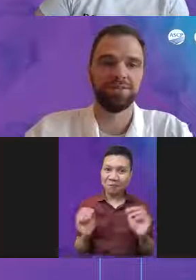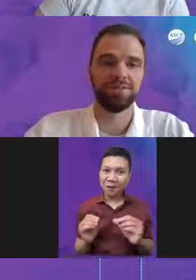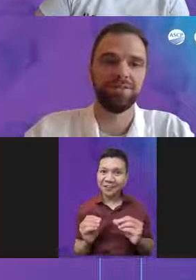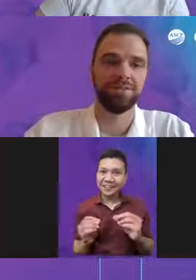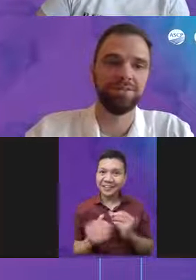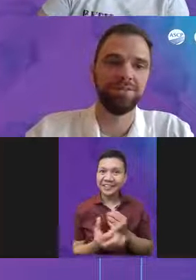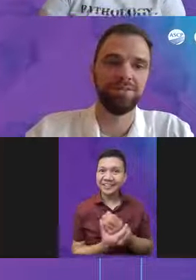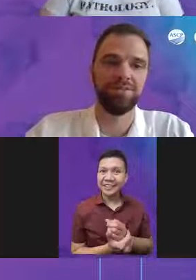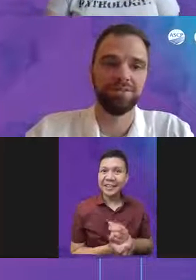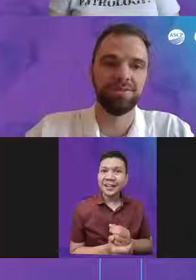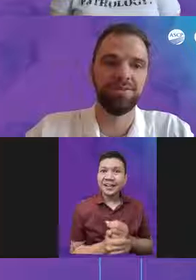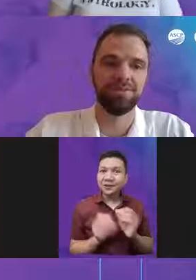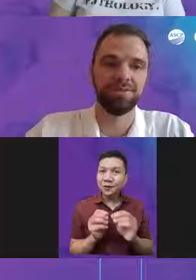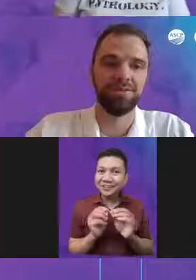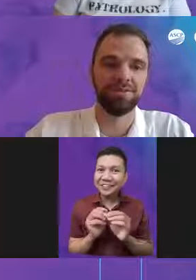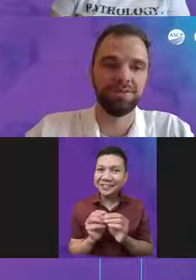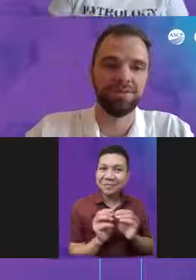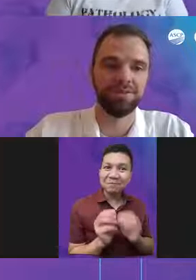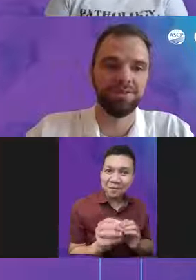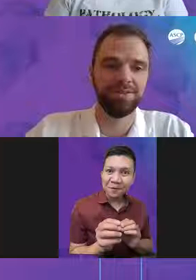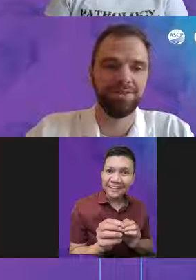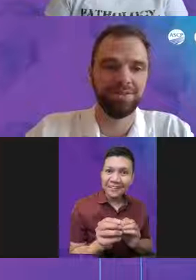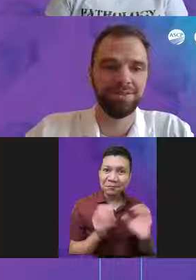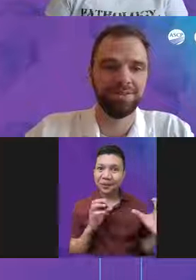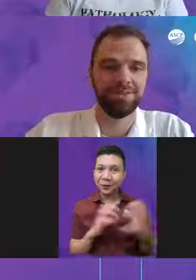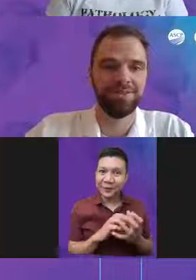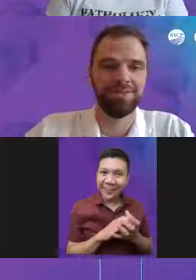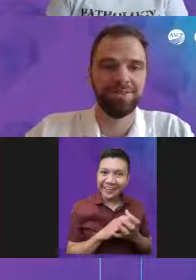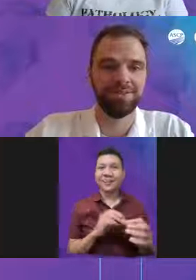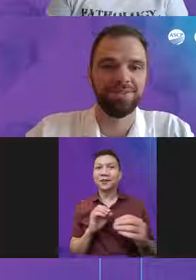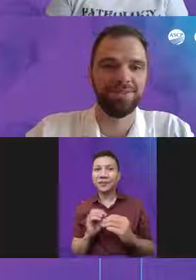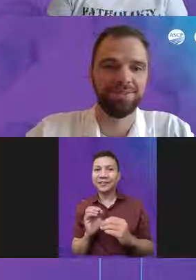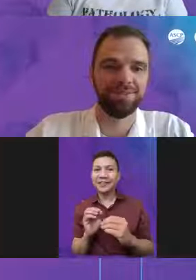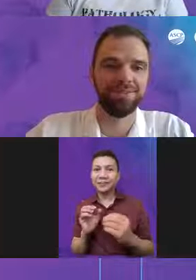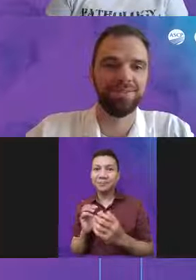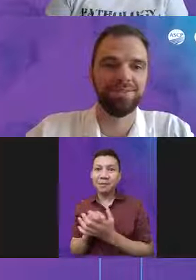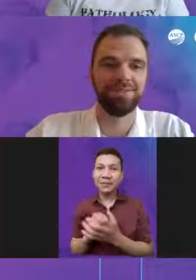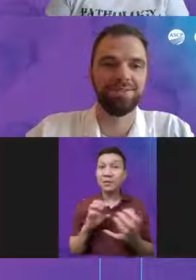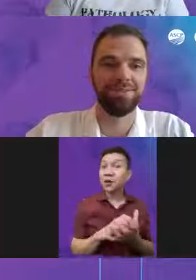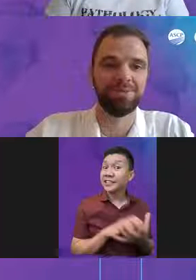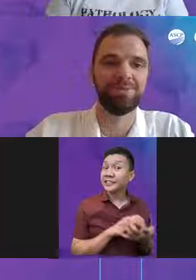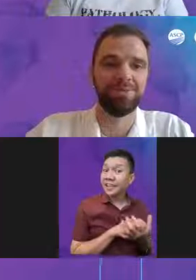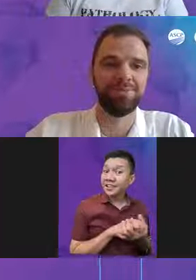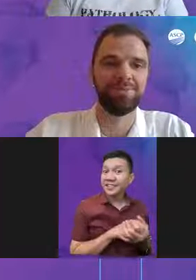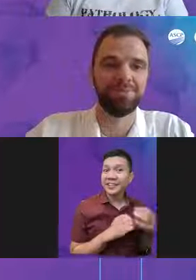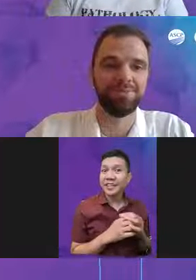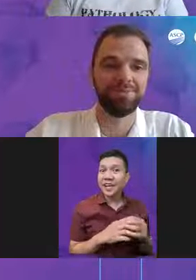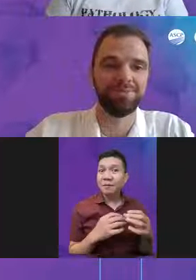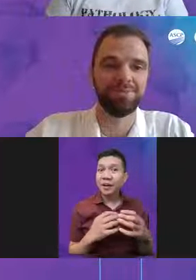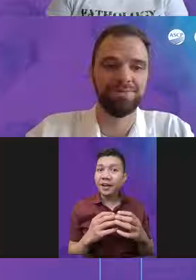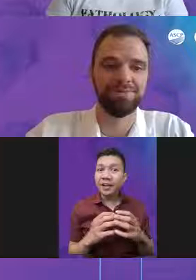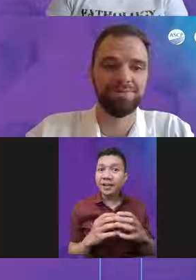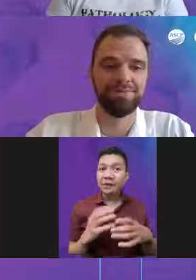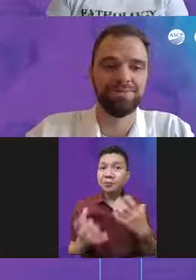their morphology skills is don't stick to just memorizing what it looks like, or don't stick to memorizing what the stage is.